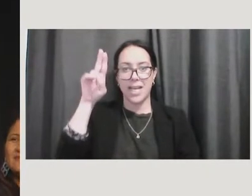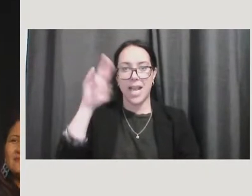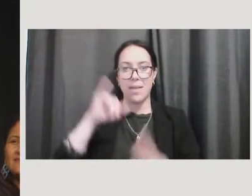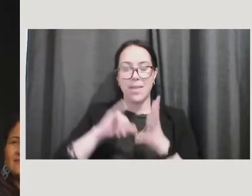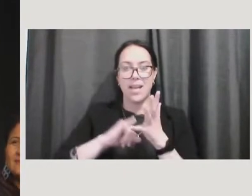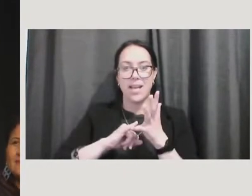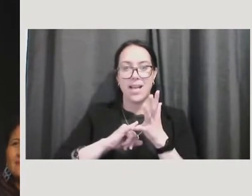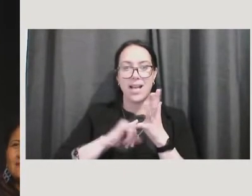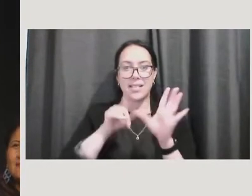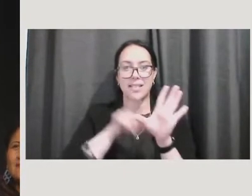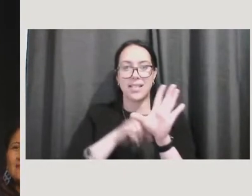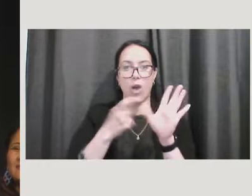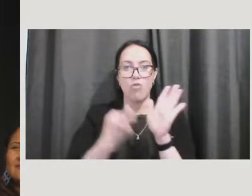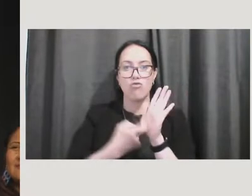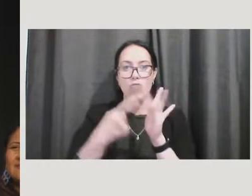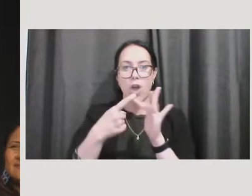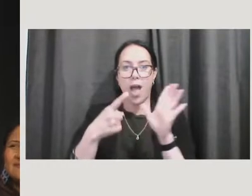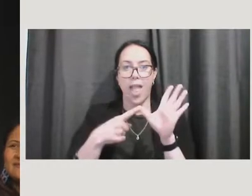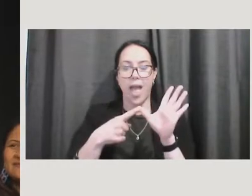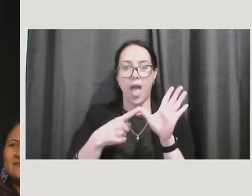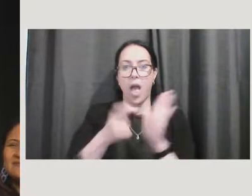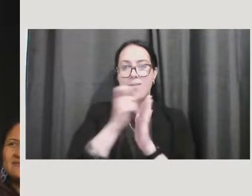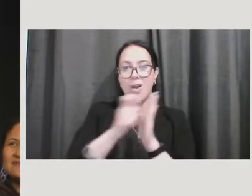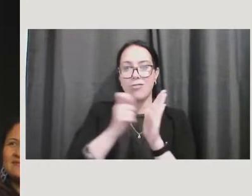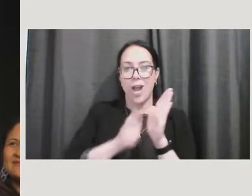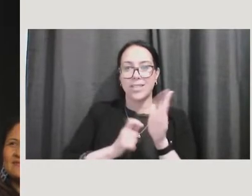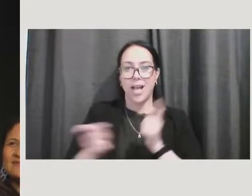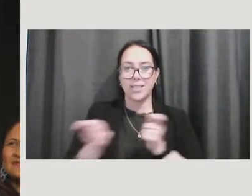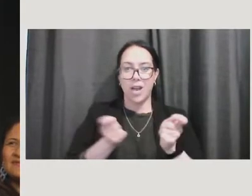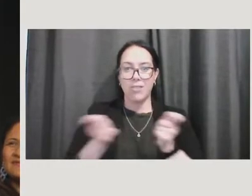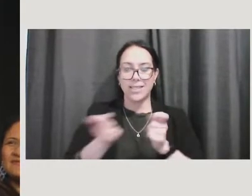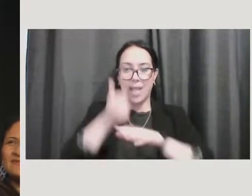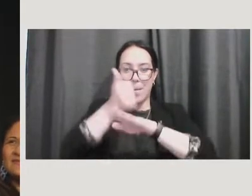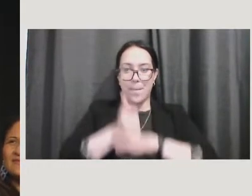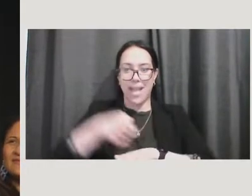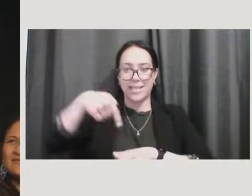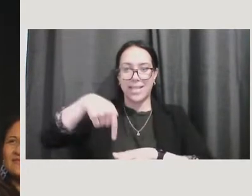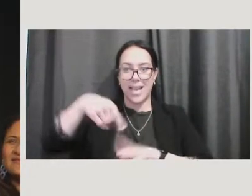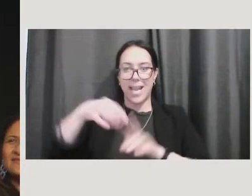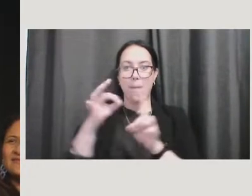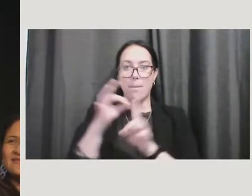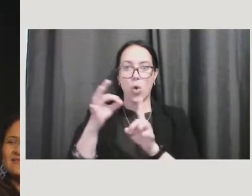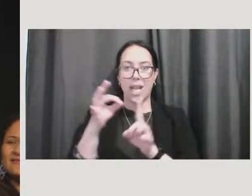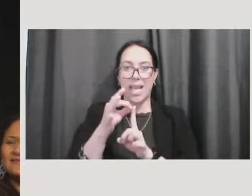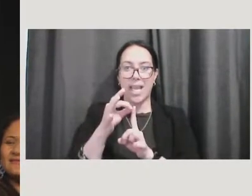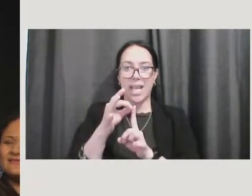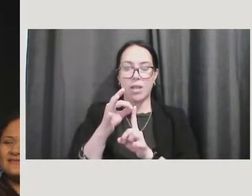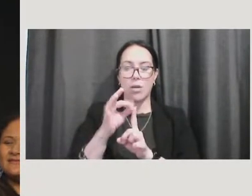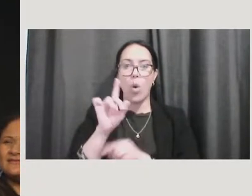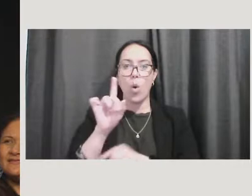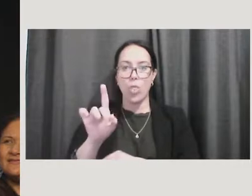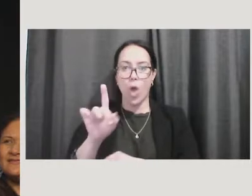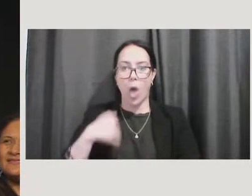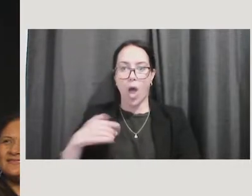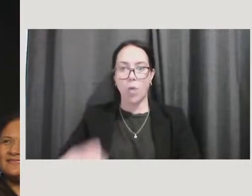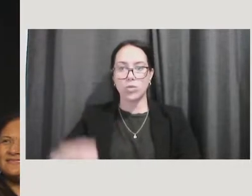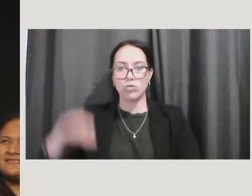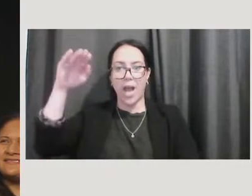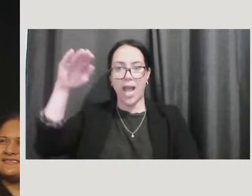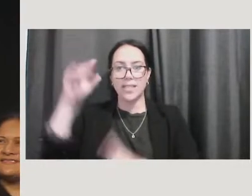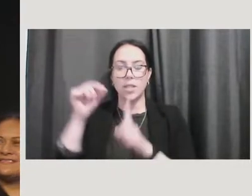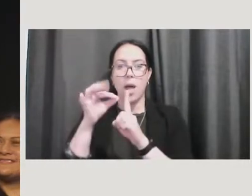I am a writer director based right here in poneke although I was born and raised in porirua